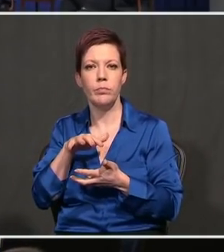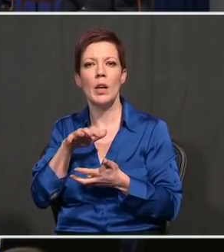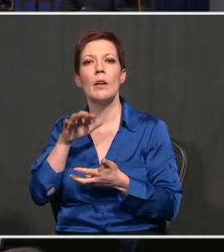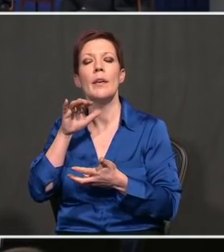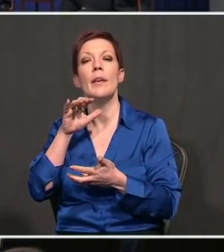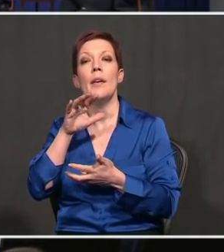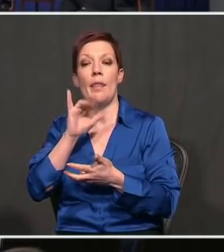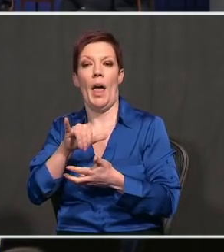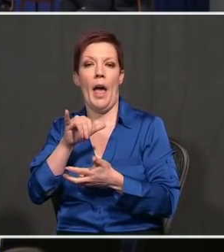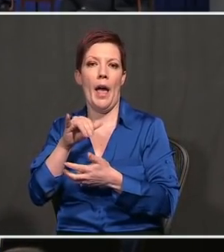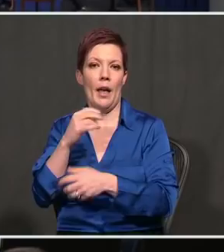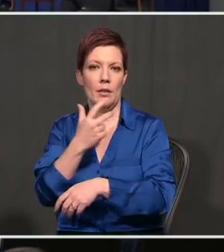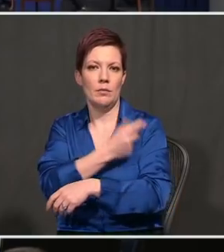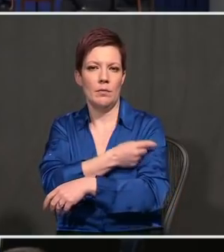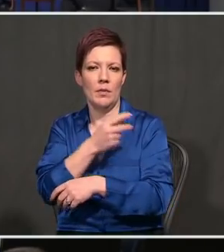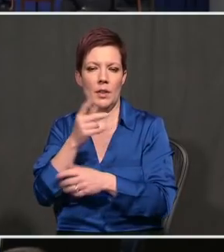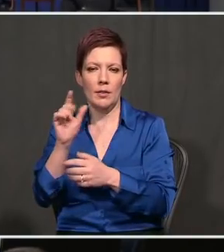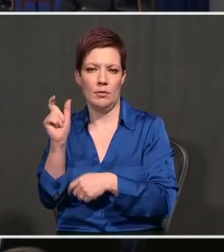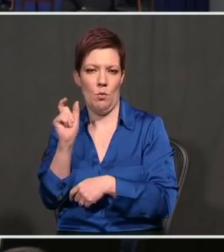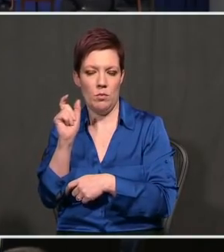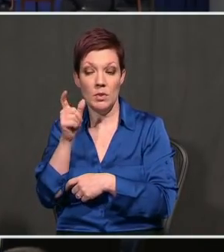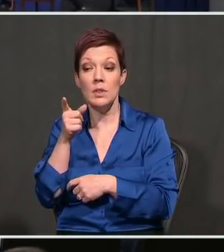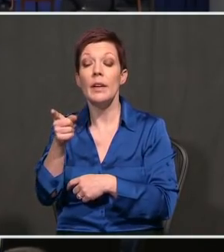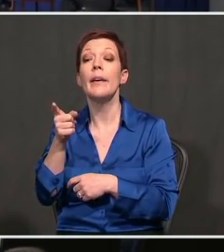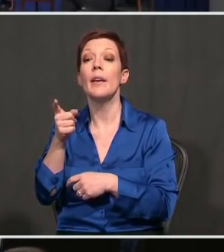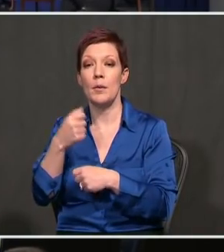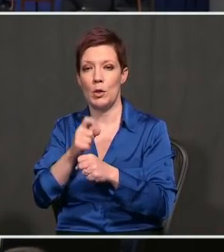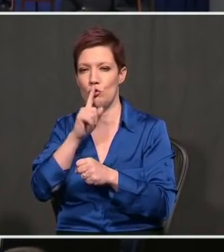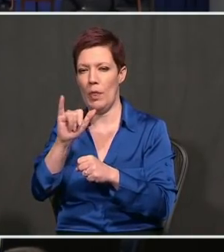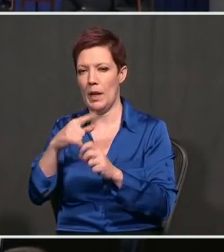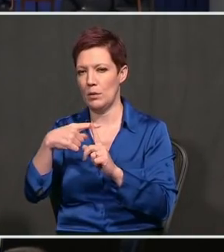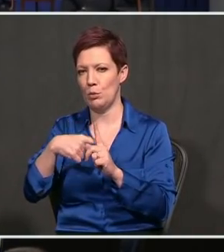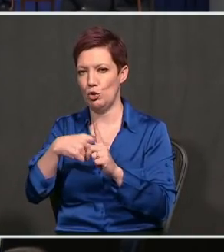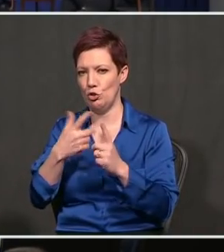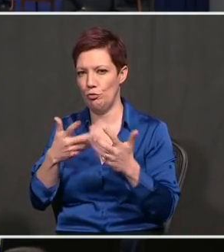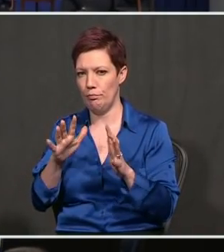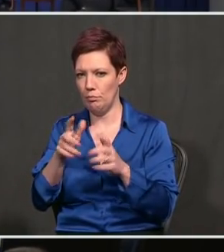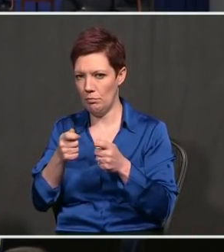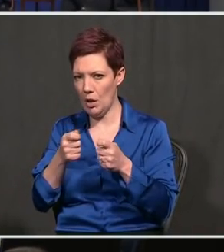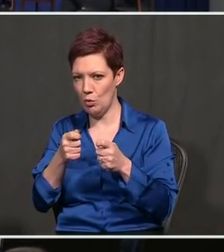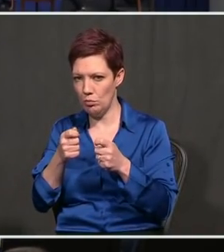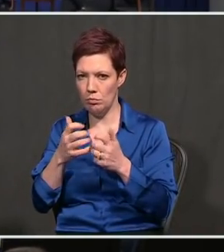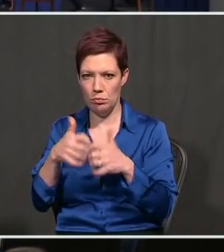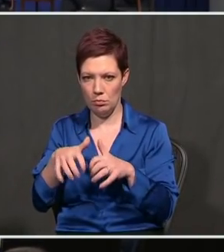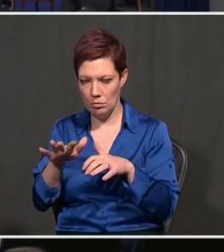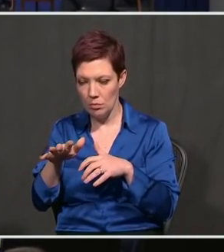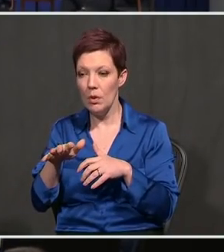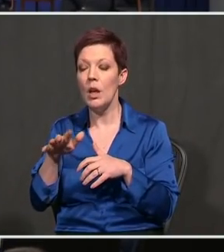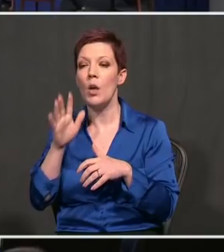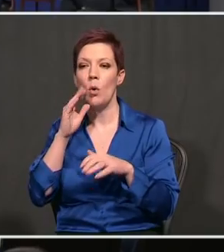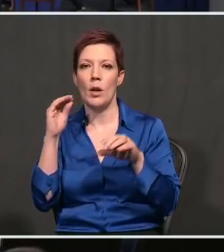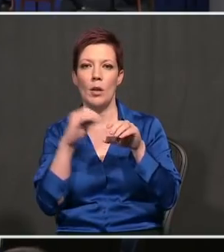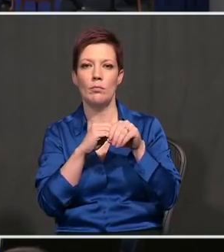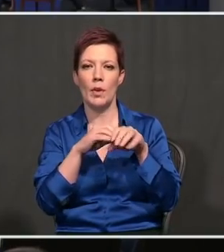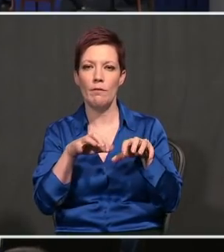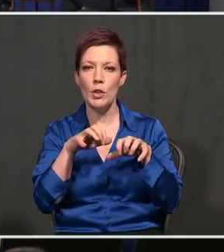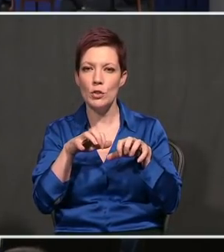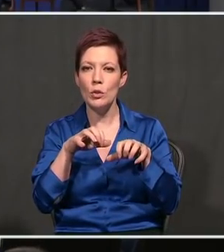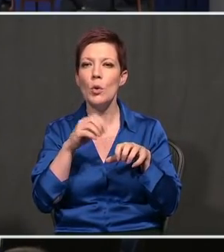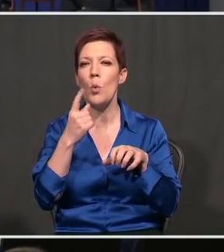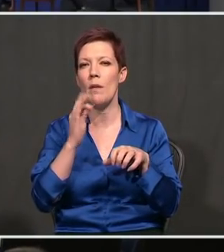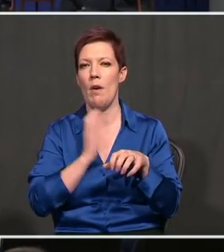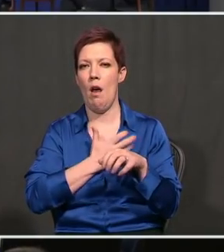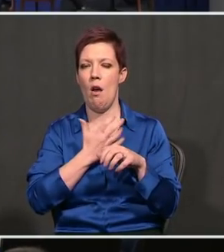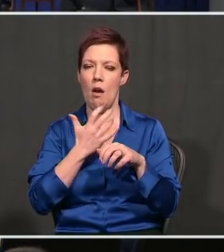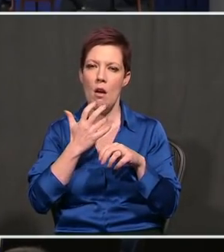was maintained during that shipment. We will quickly get it into a specially designed and custom-built freezer in one of our multiple facilities that